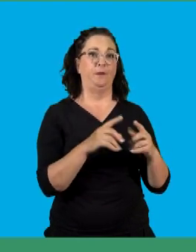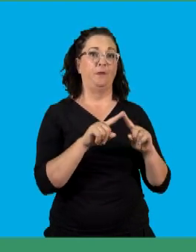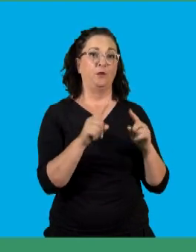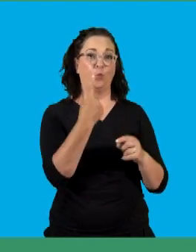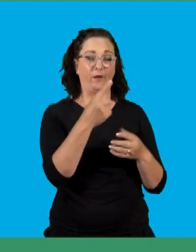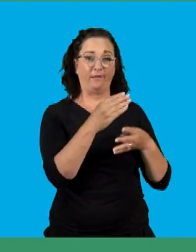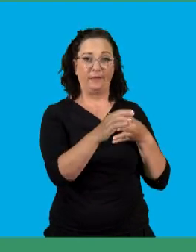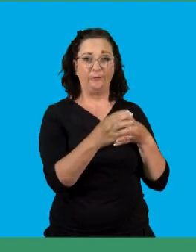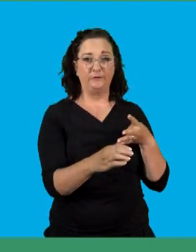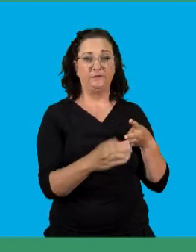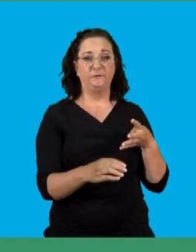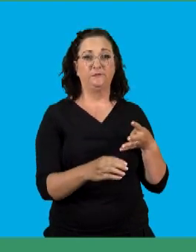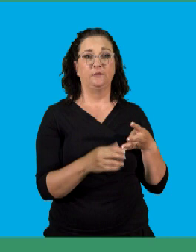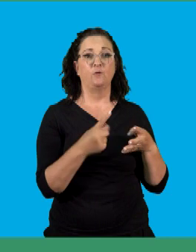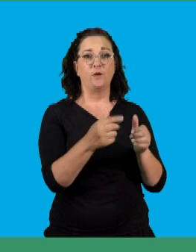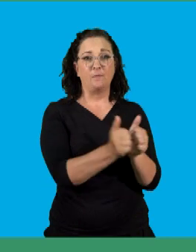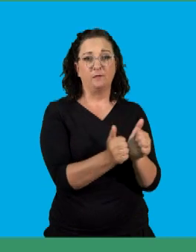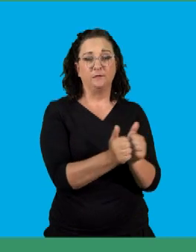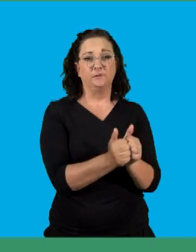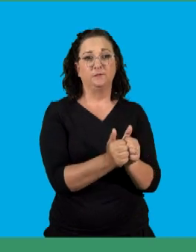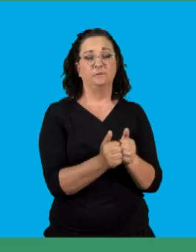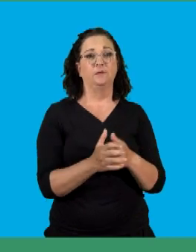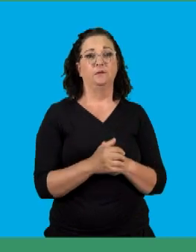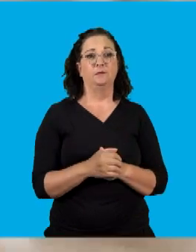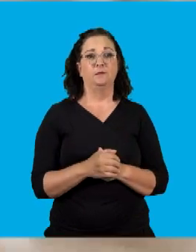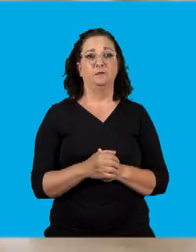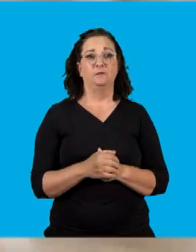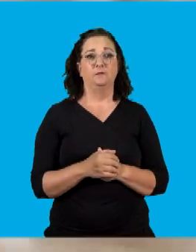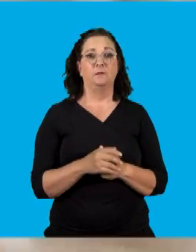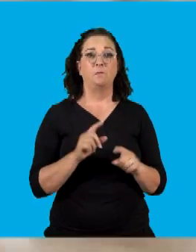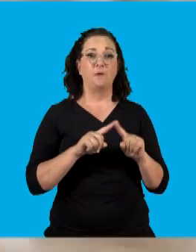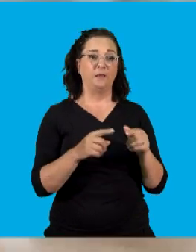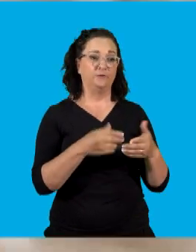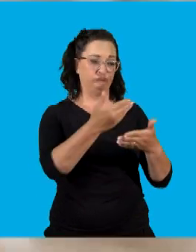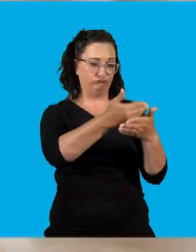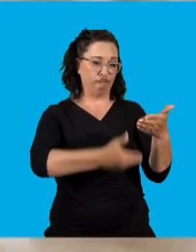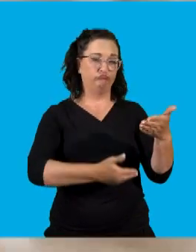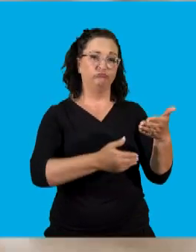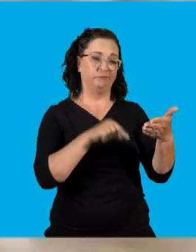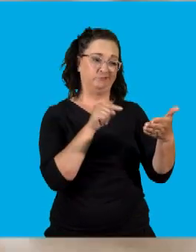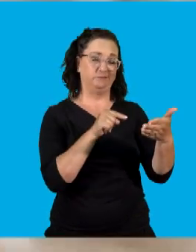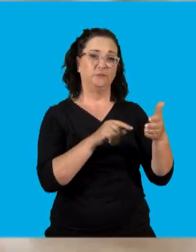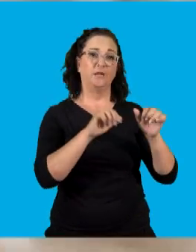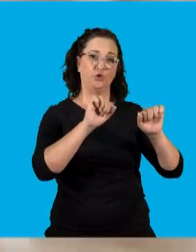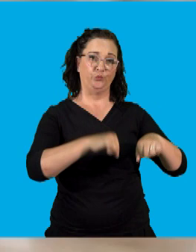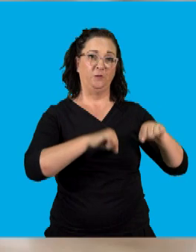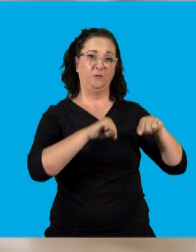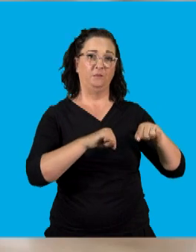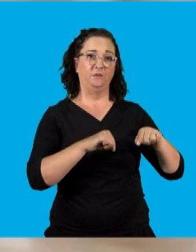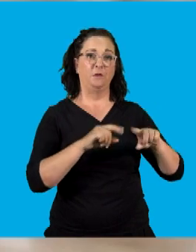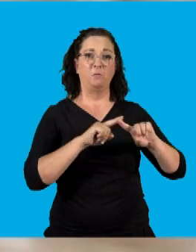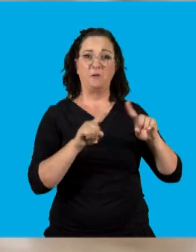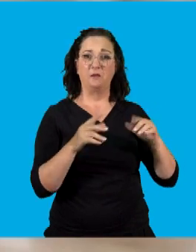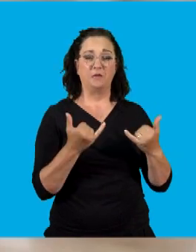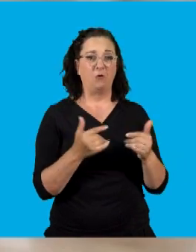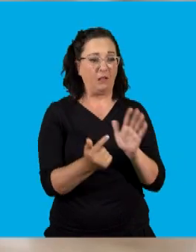of the characteristics of a partnership is that you need to draw up a partnership agreement. Apart from that, there